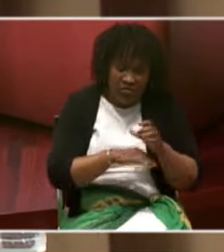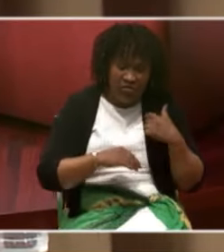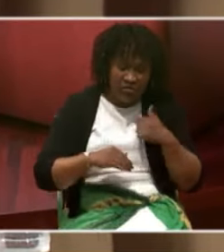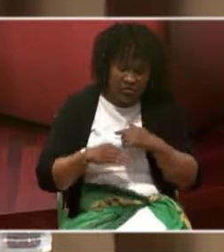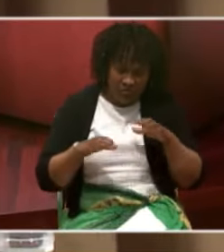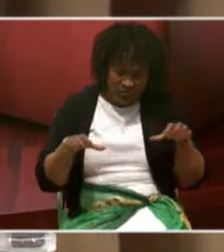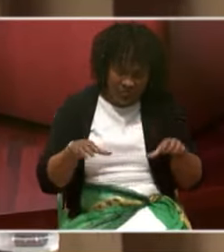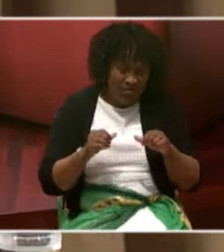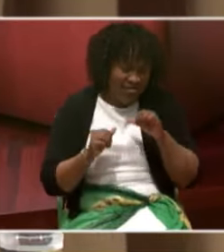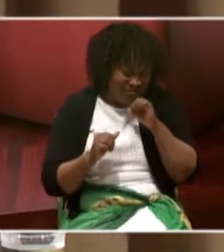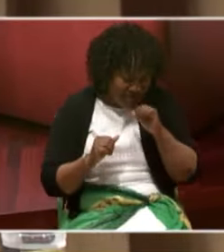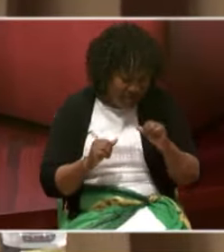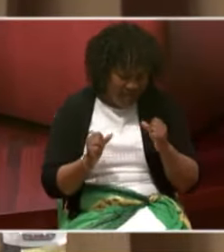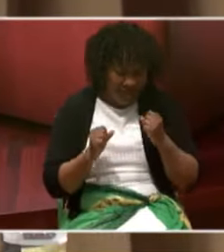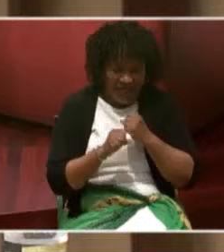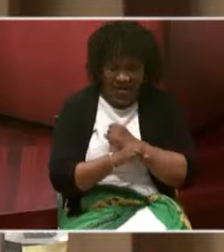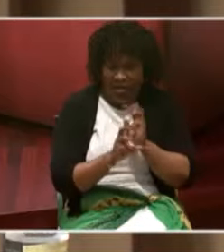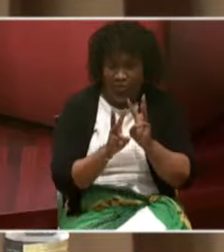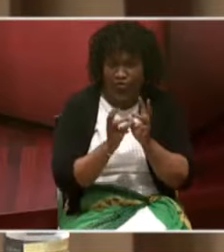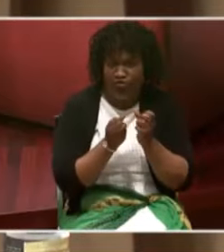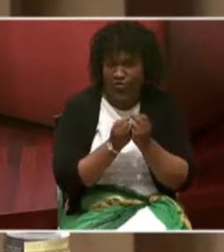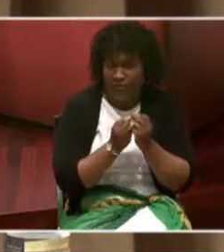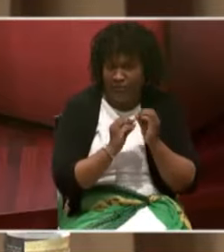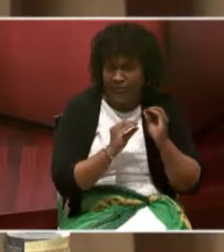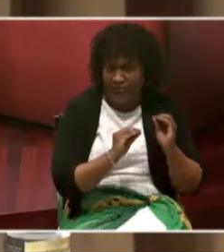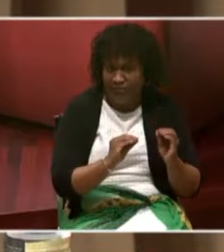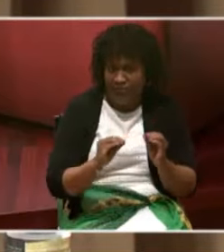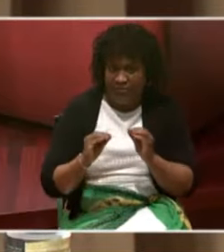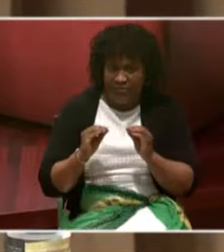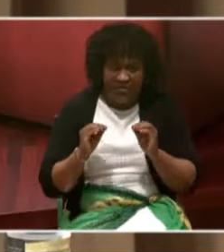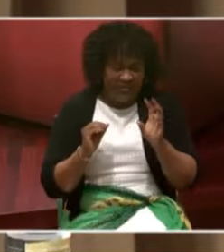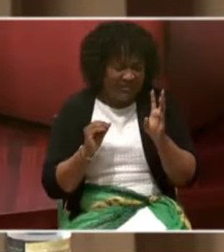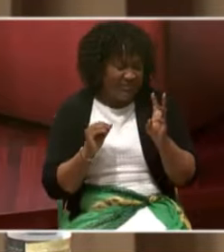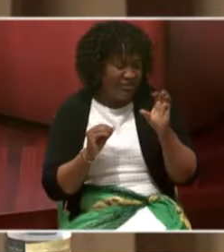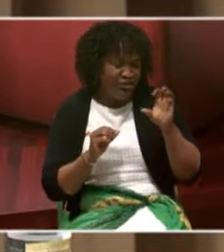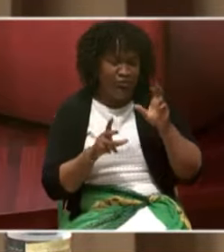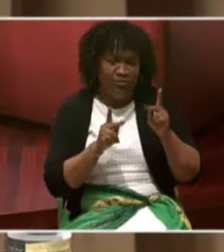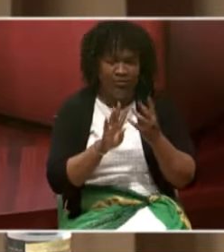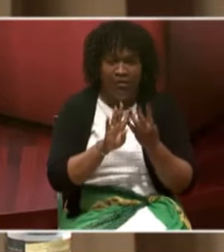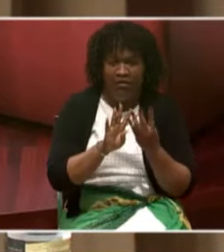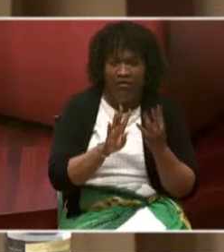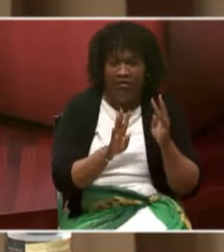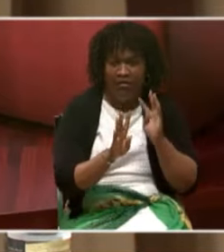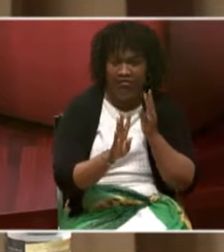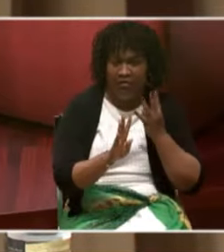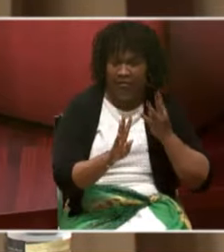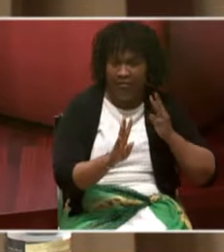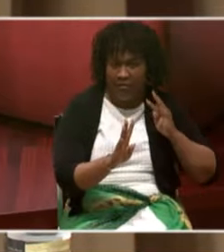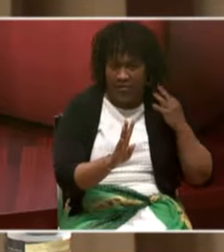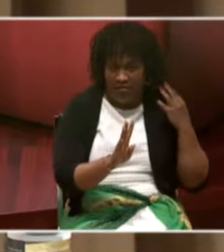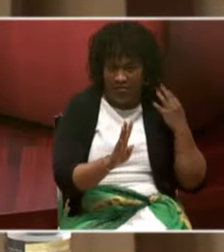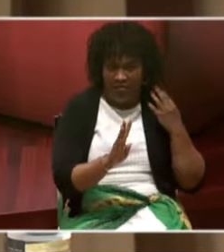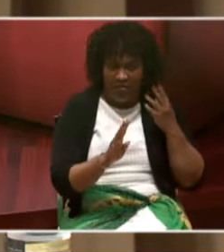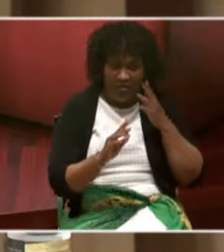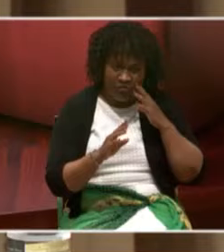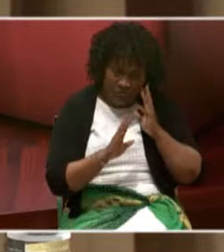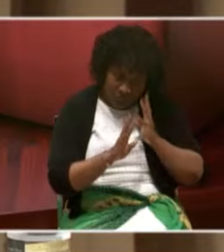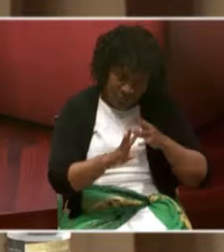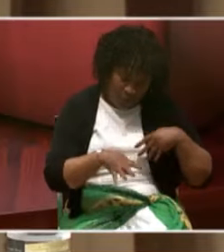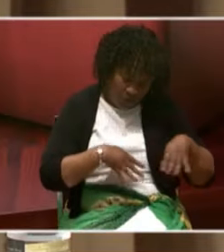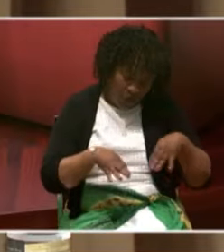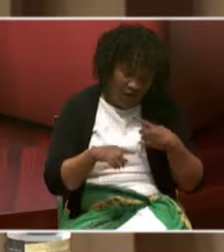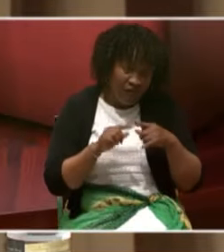I thought I saw death. I thought I was going to die. I thought it was my last nonviolent protest.